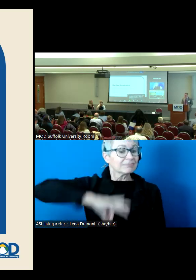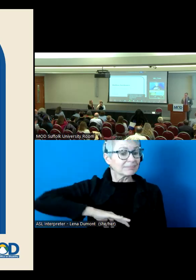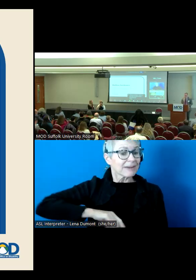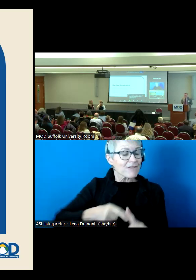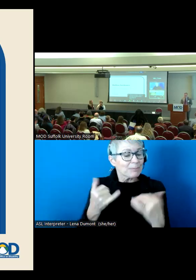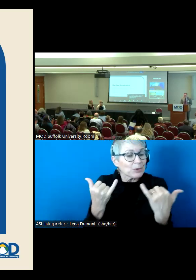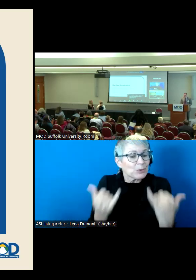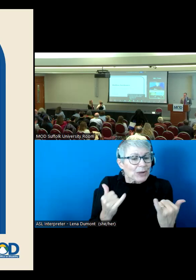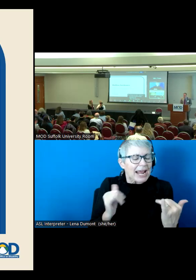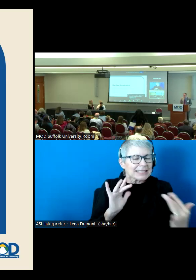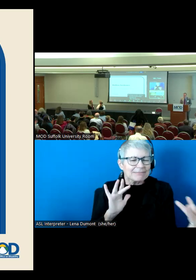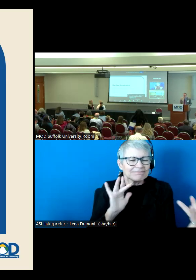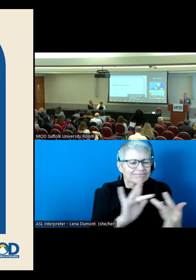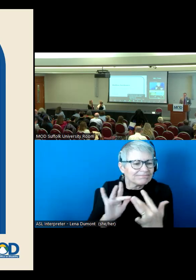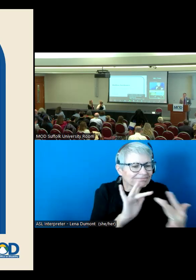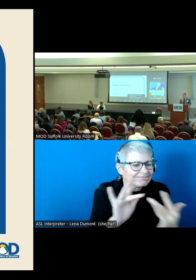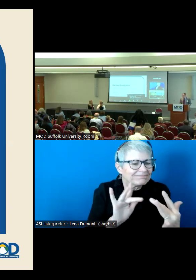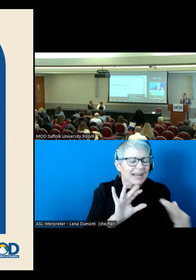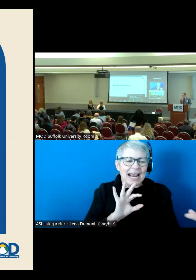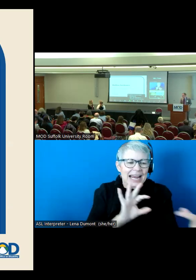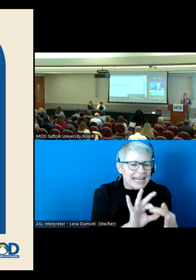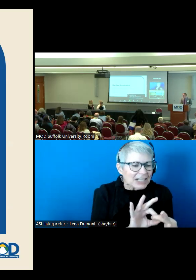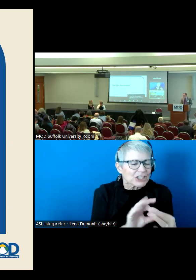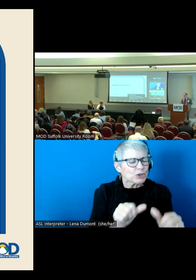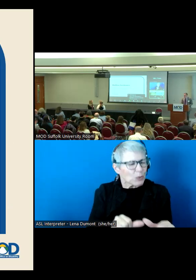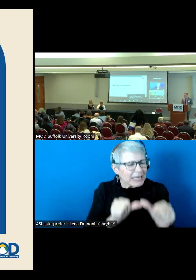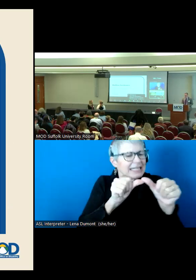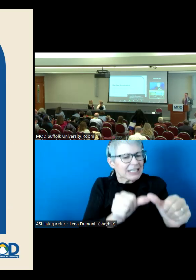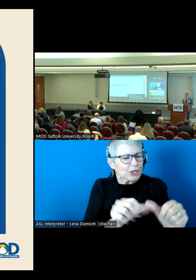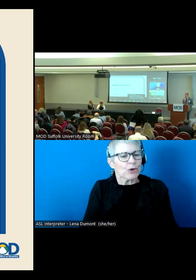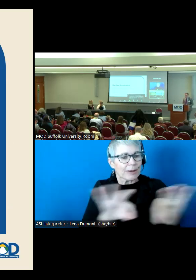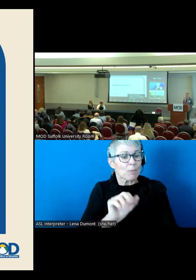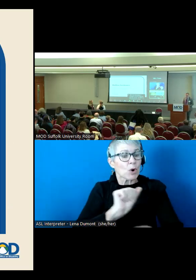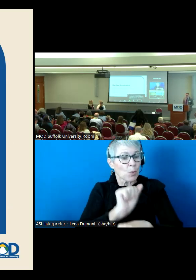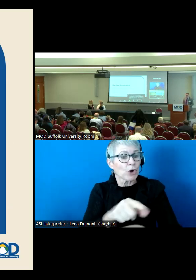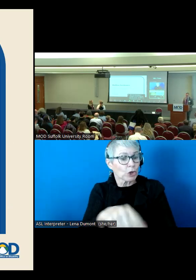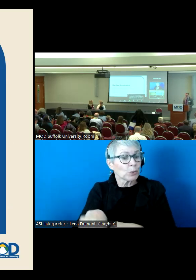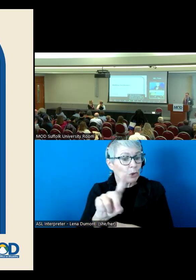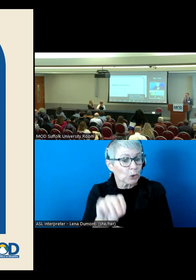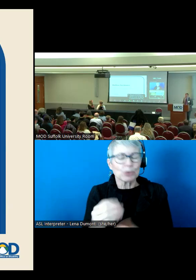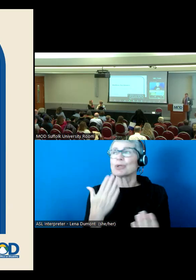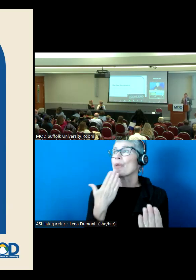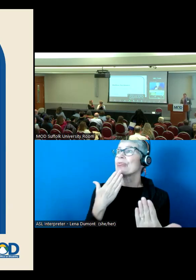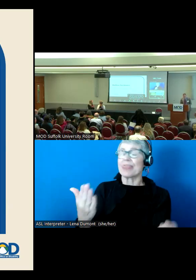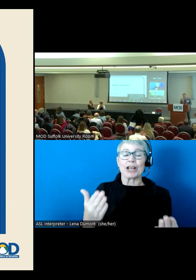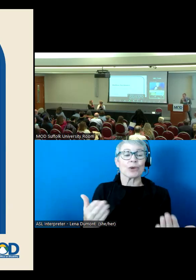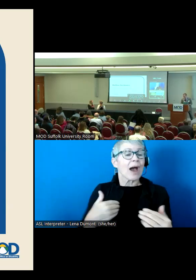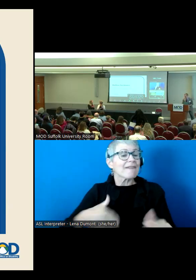continue to do the important work that you do. So thank you for having me here today, and hope you have a great day. So thank you.